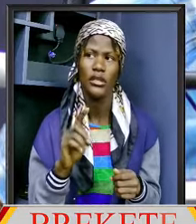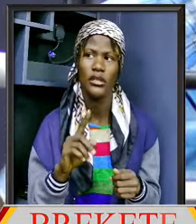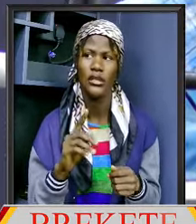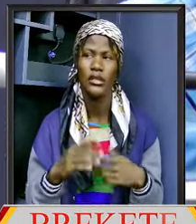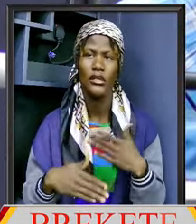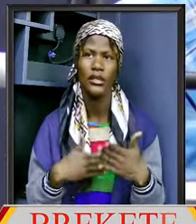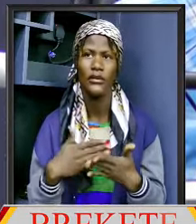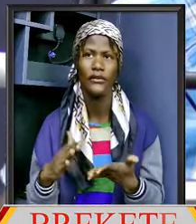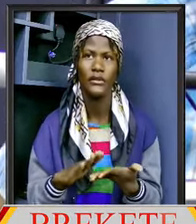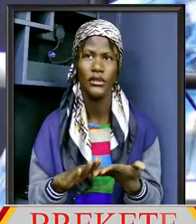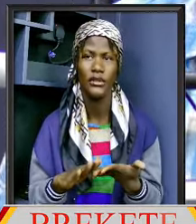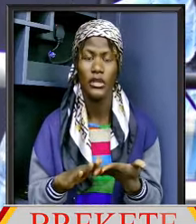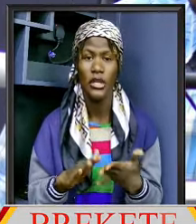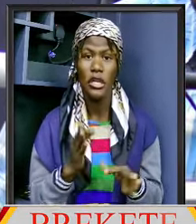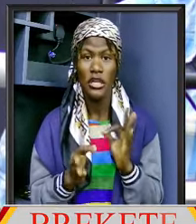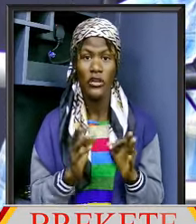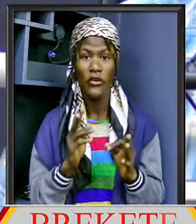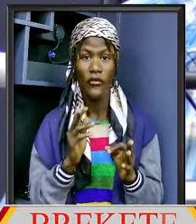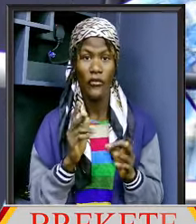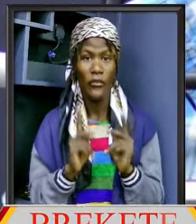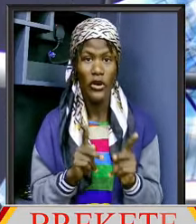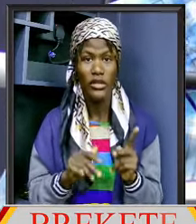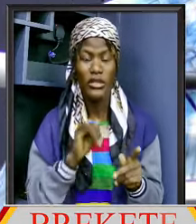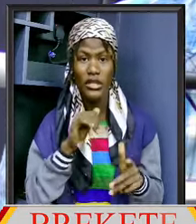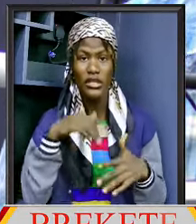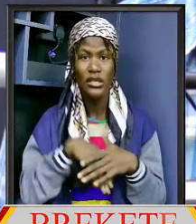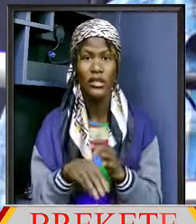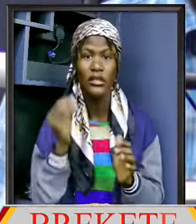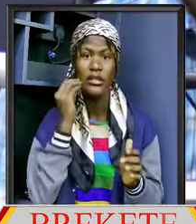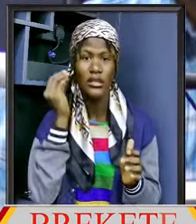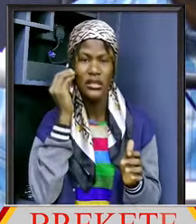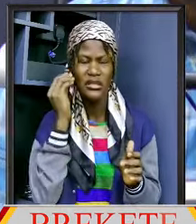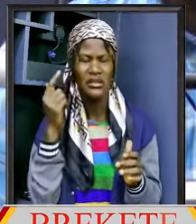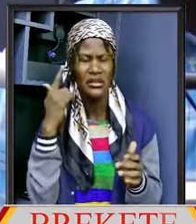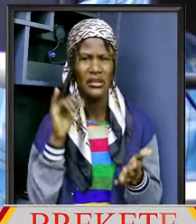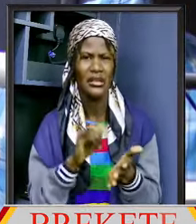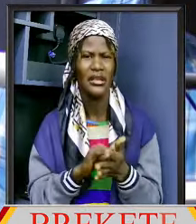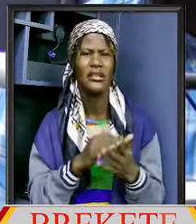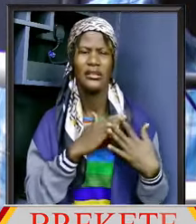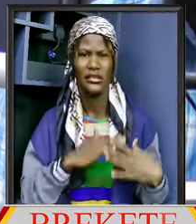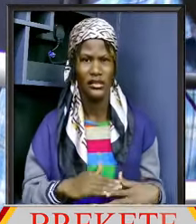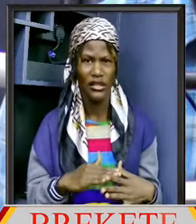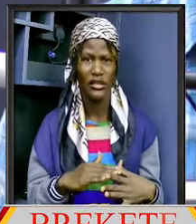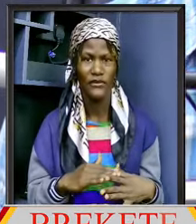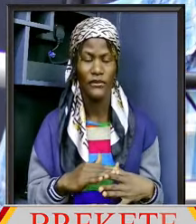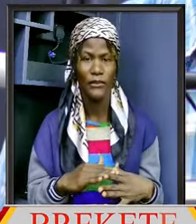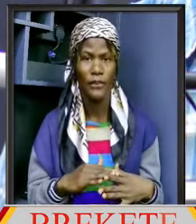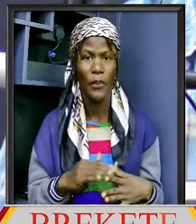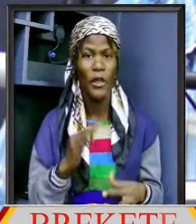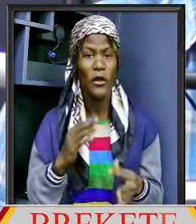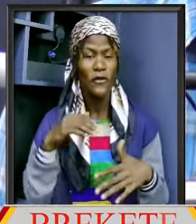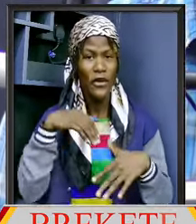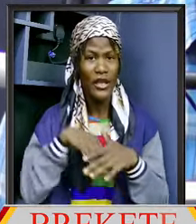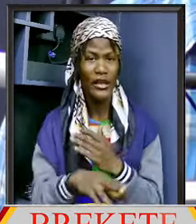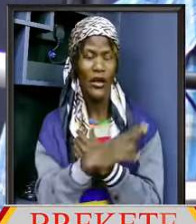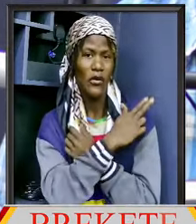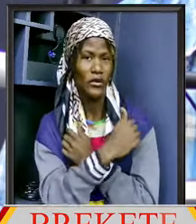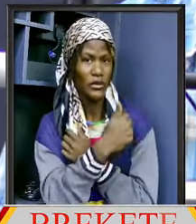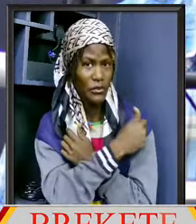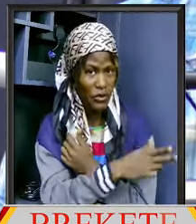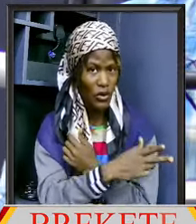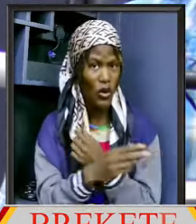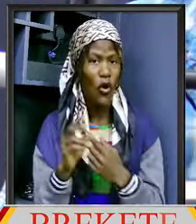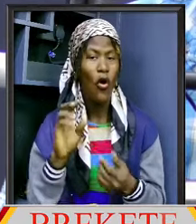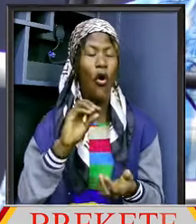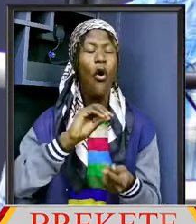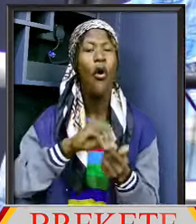If person day house in the field say they safe. So if he come to our hospital or enter our lab, make we attend